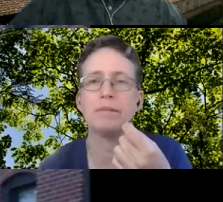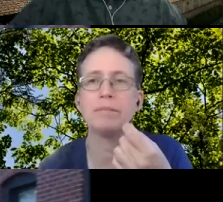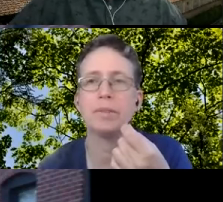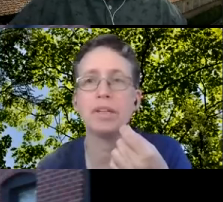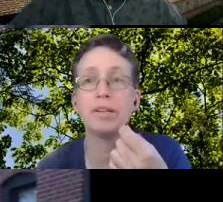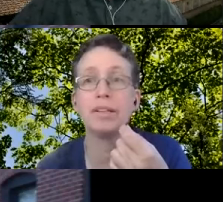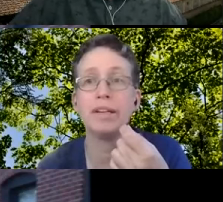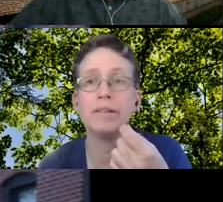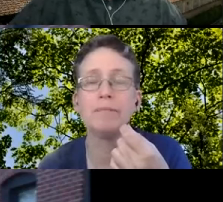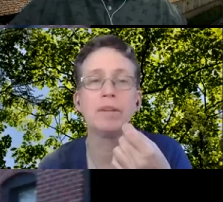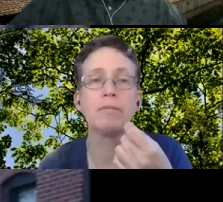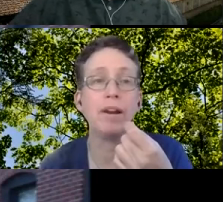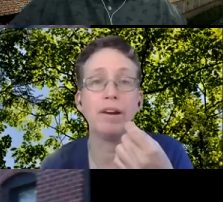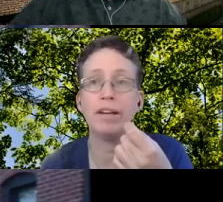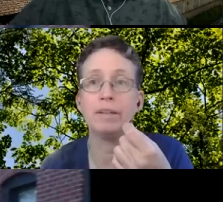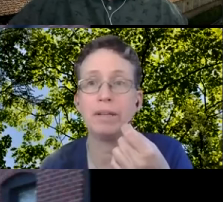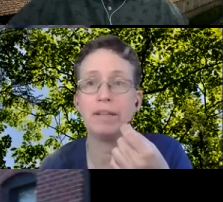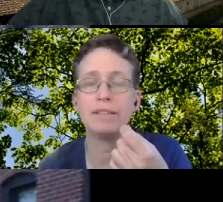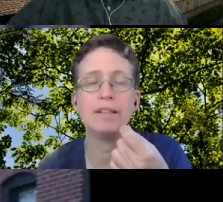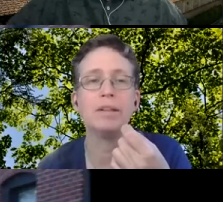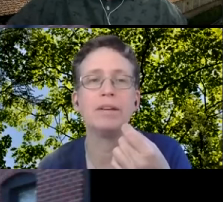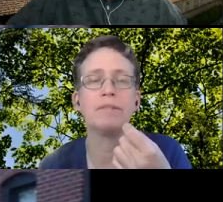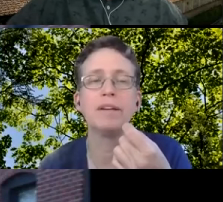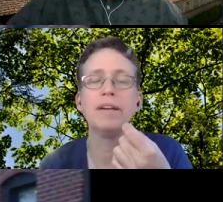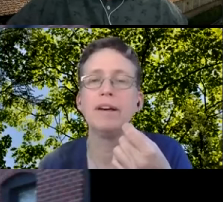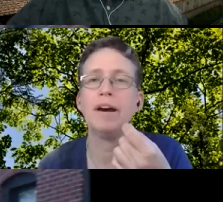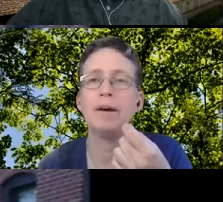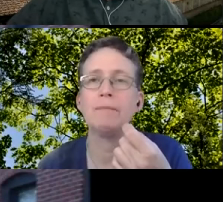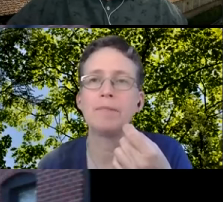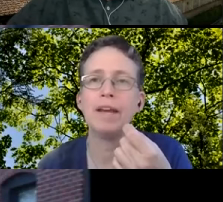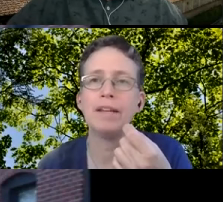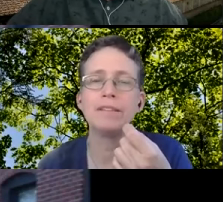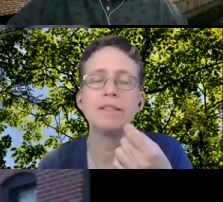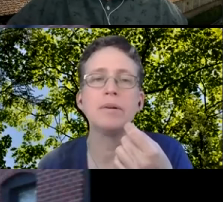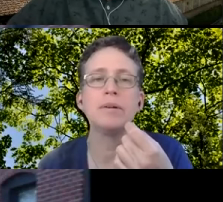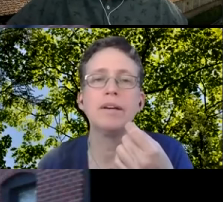not particularly rare in the place that you live.